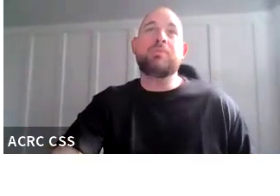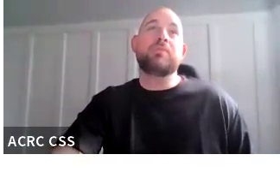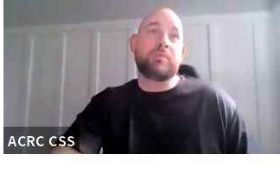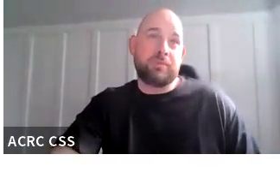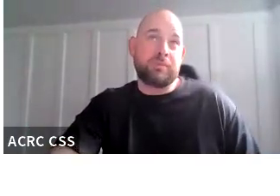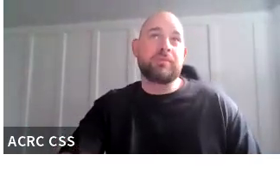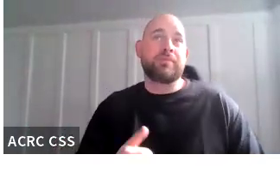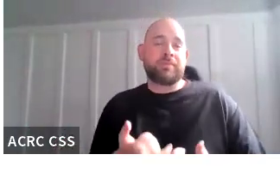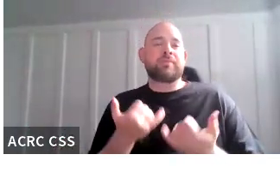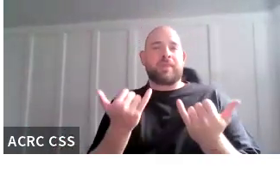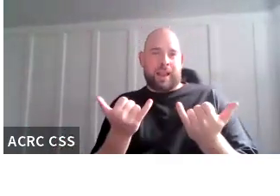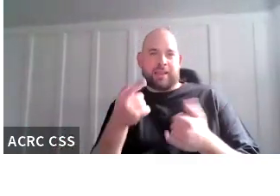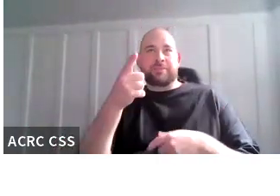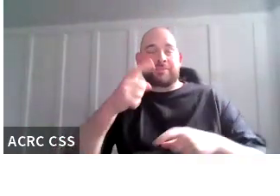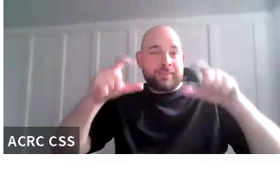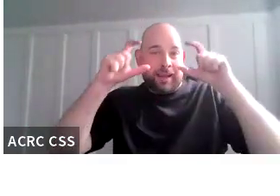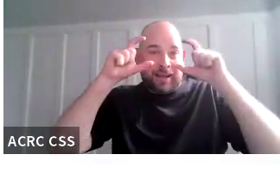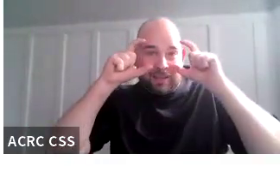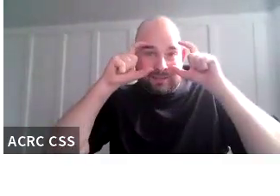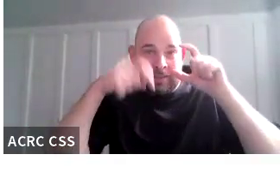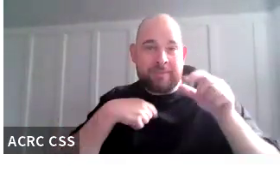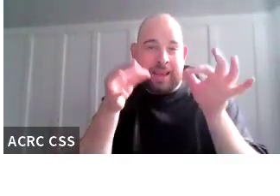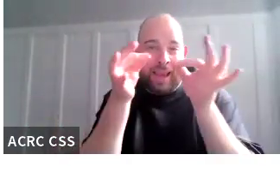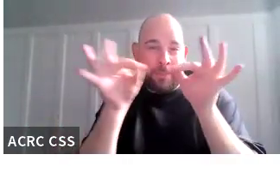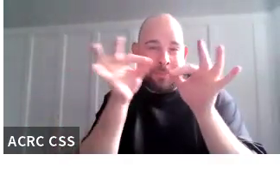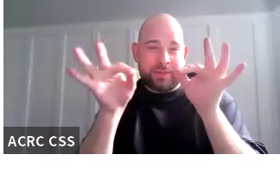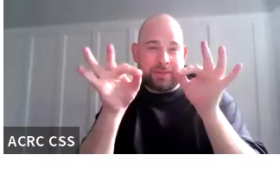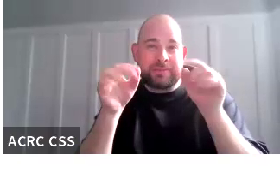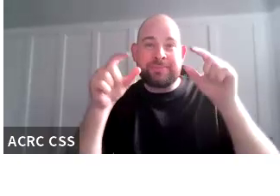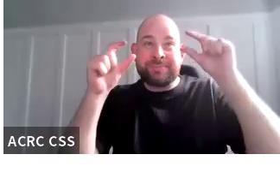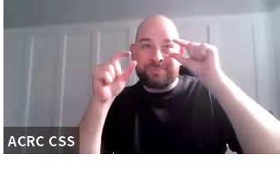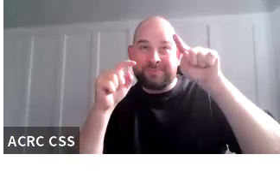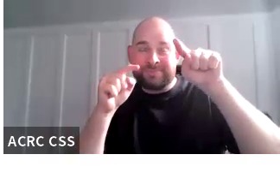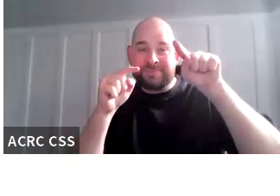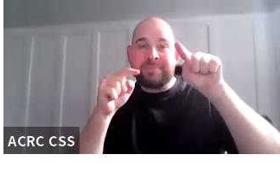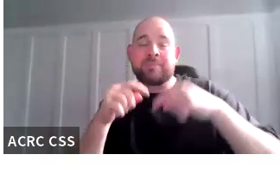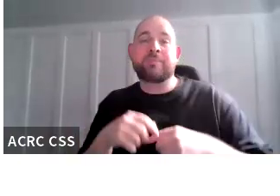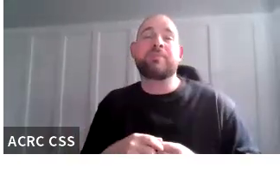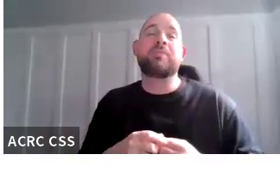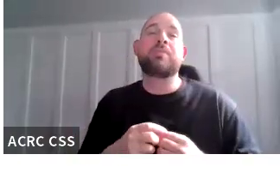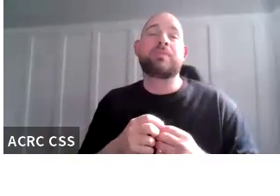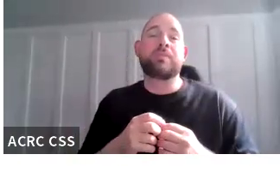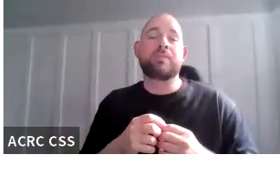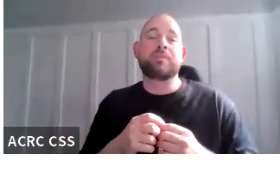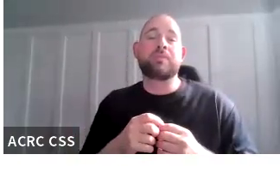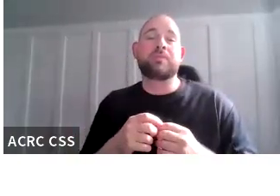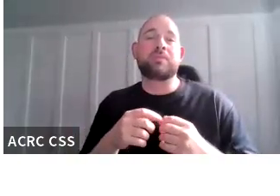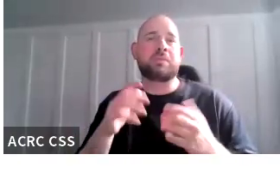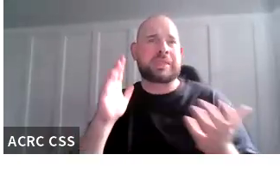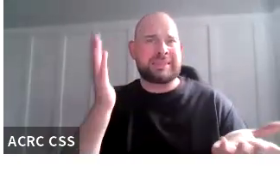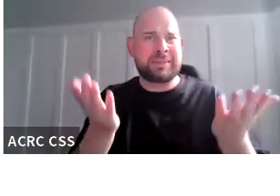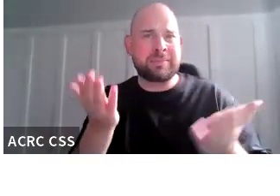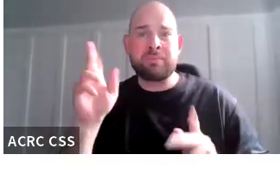words? So it's quite clunky and lots of room for error. Now these caption glasses, um,